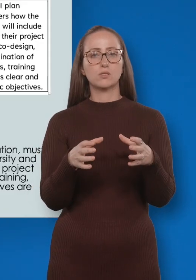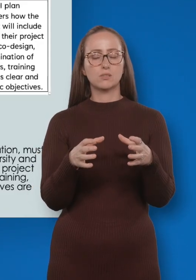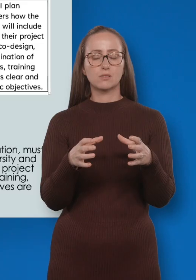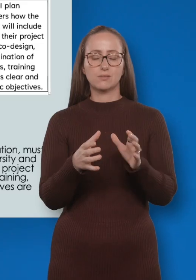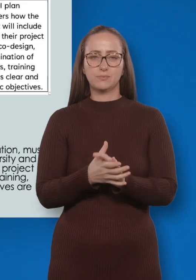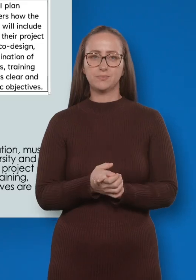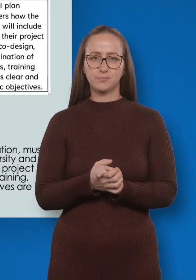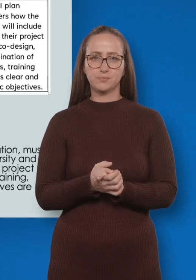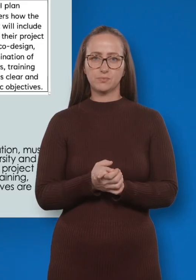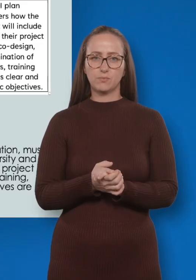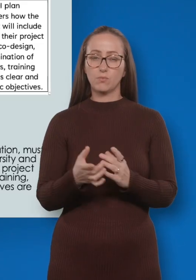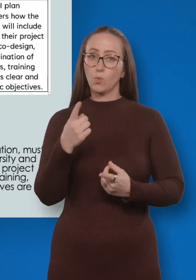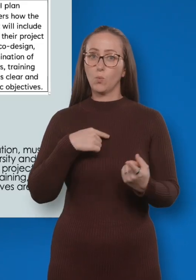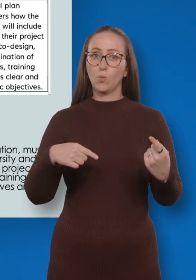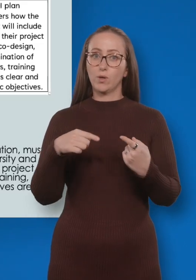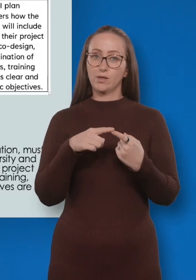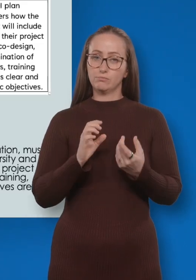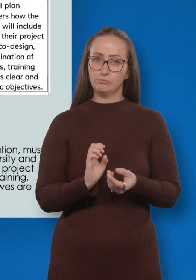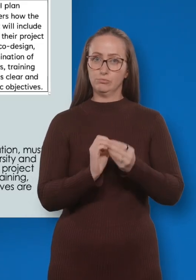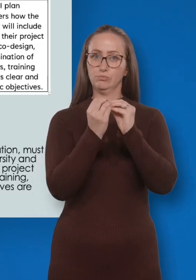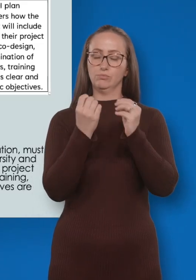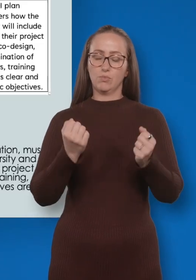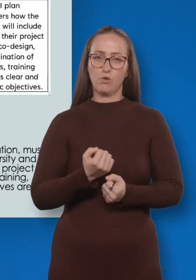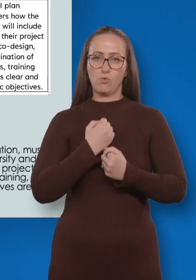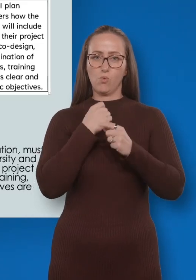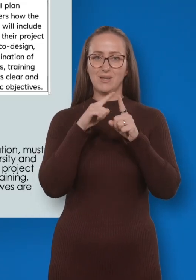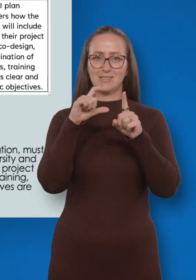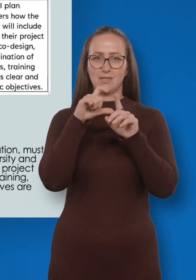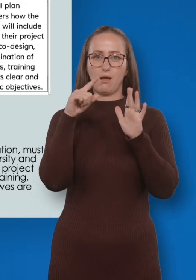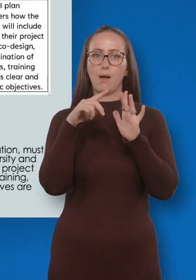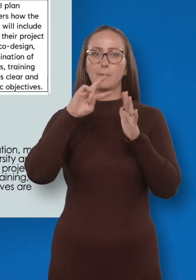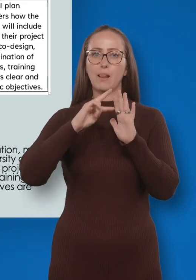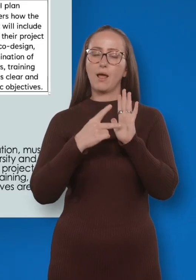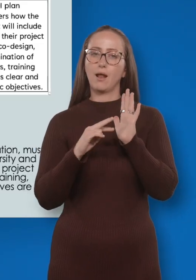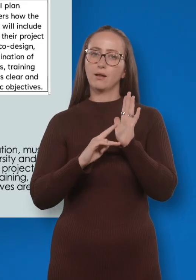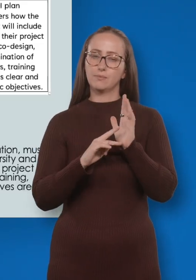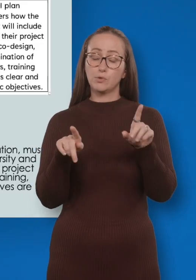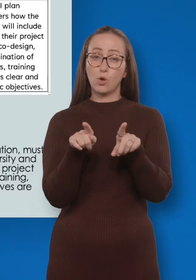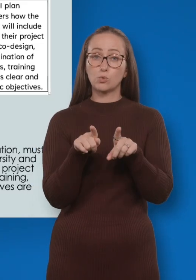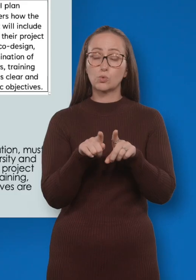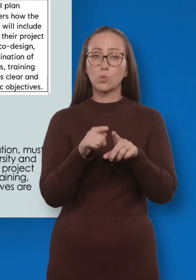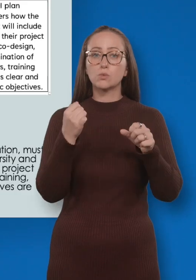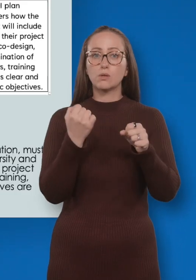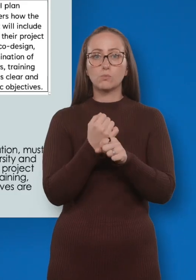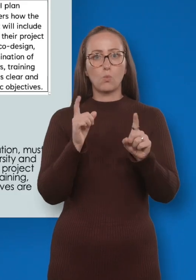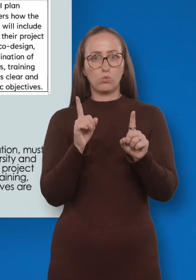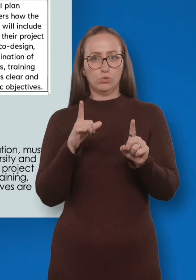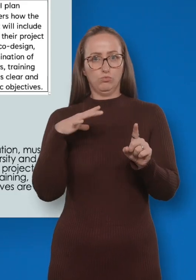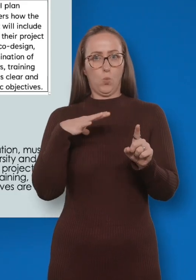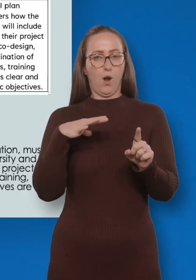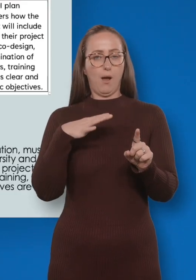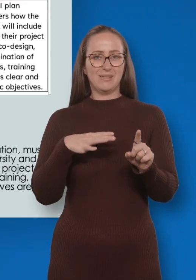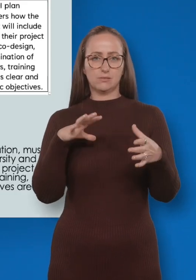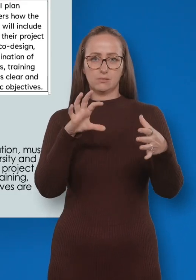and we wrote our own EDI plan. And what we've also done is required as part of the